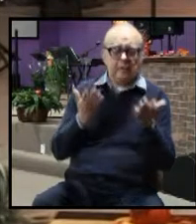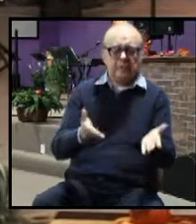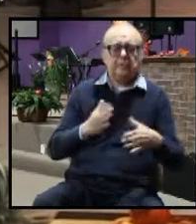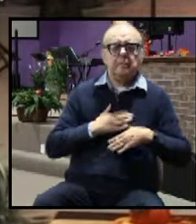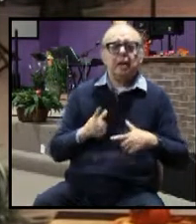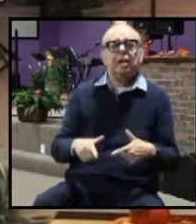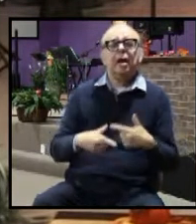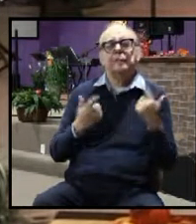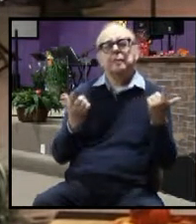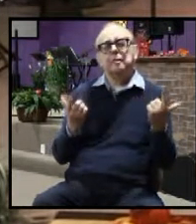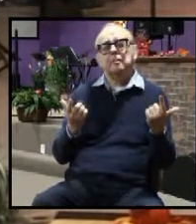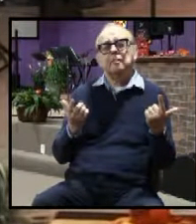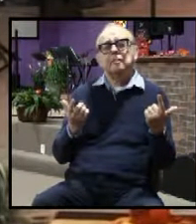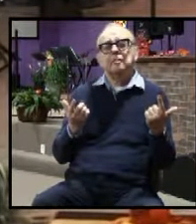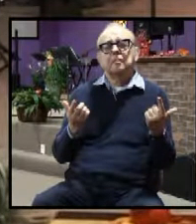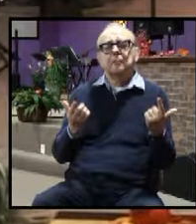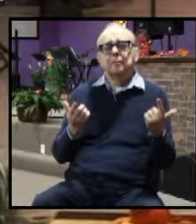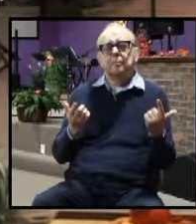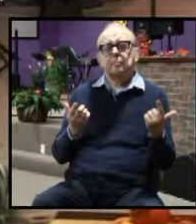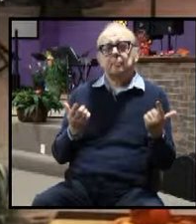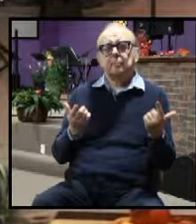for the rest of my life,